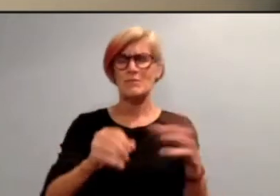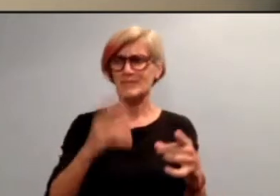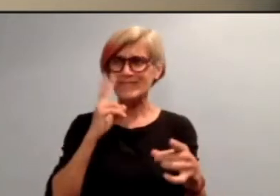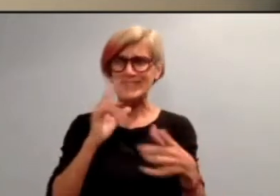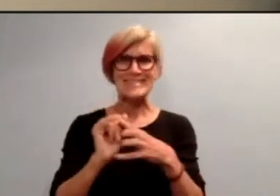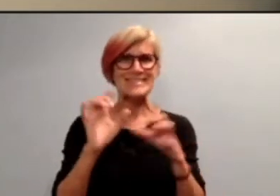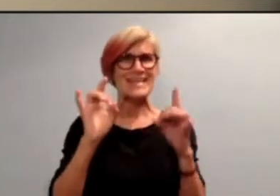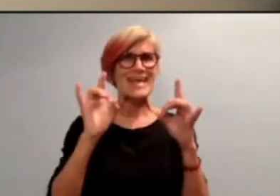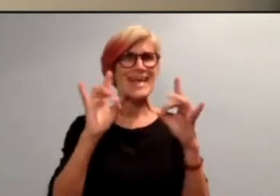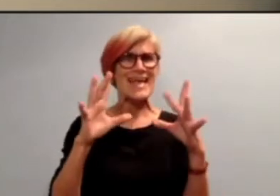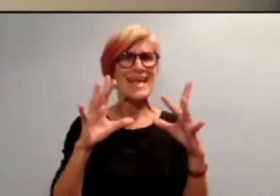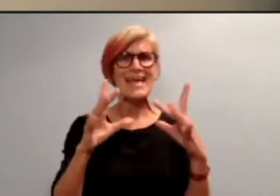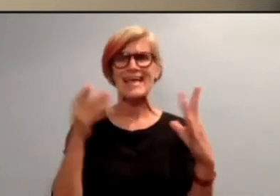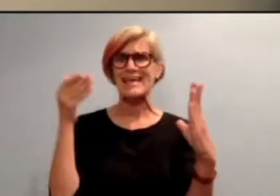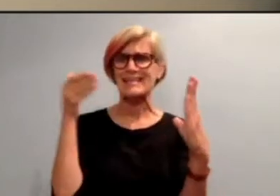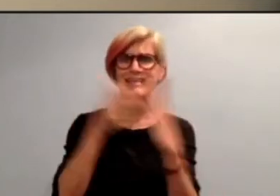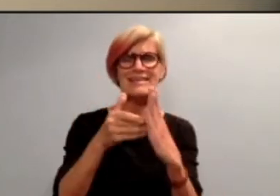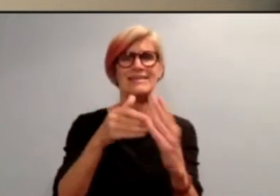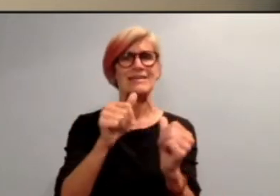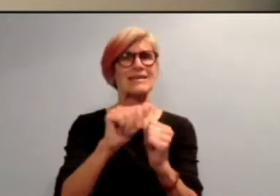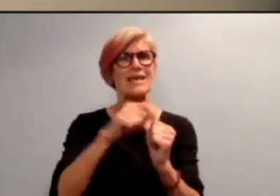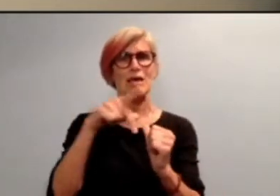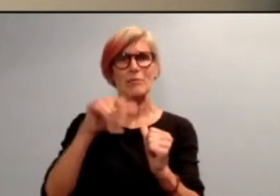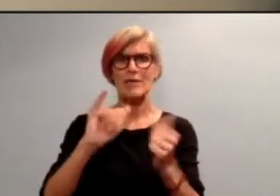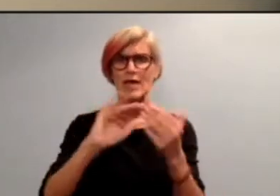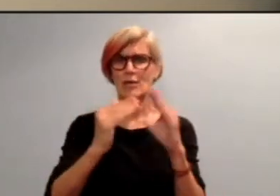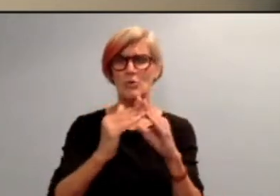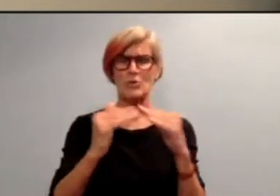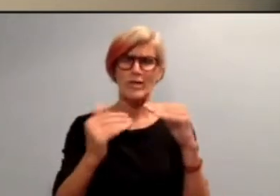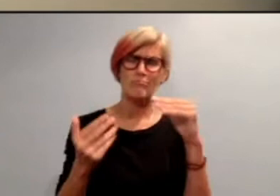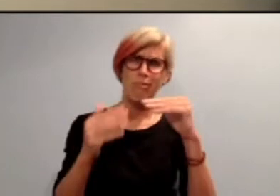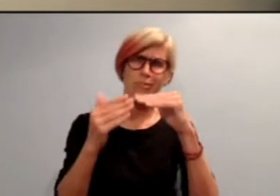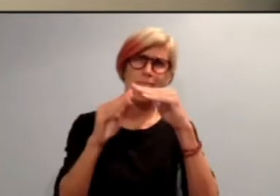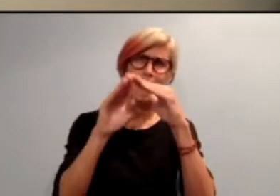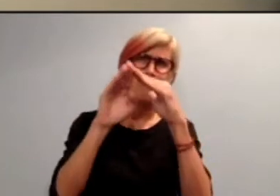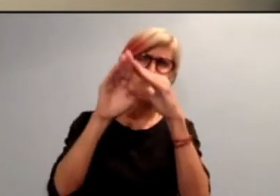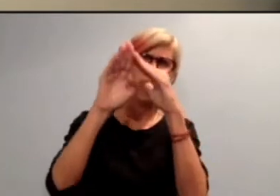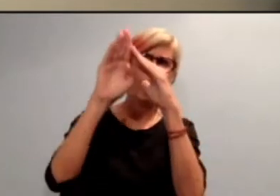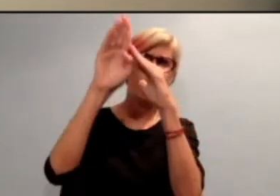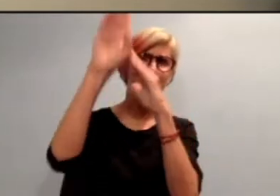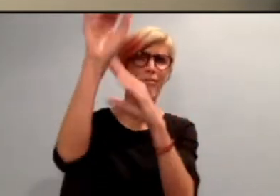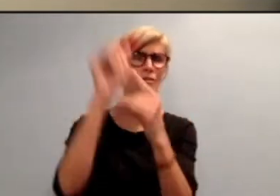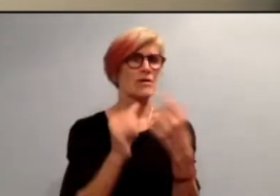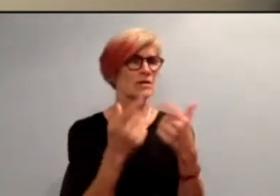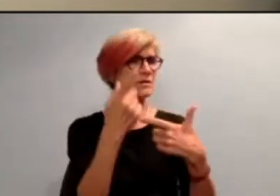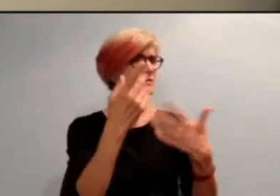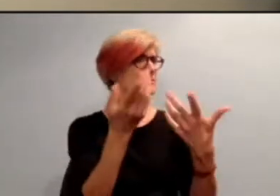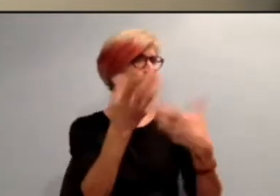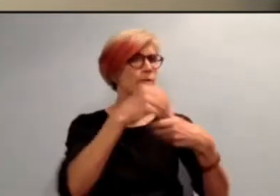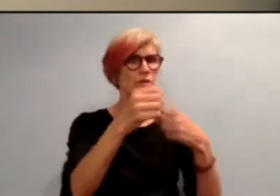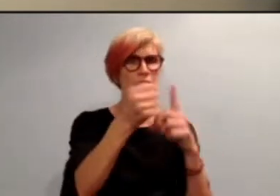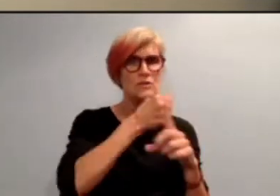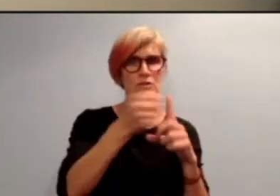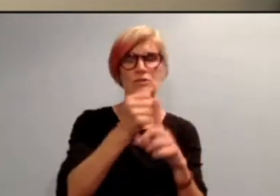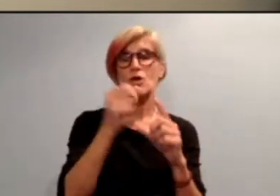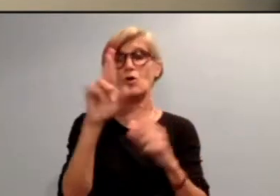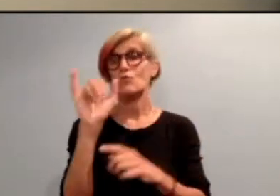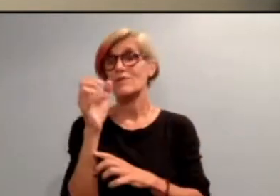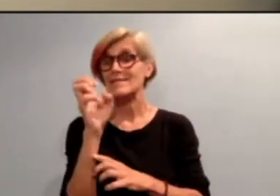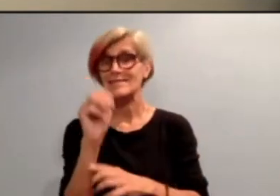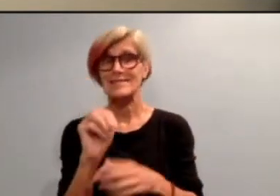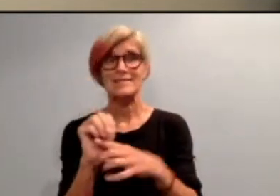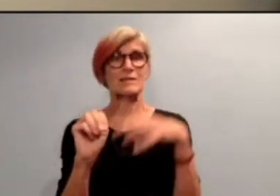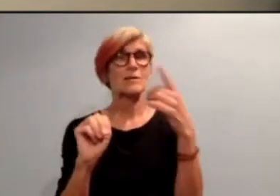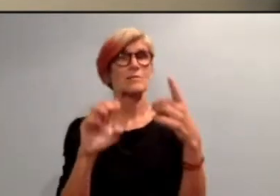the AAPI community, including assault, discrimination, racism, xenophobia, and the murders of our